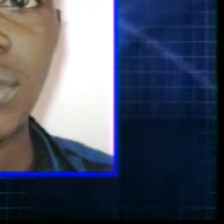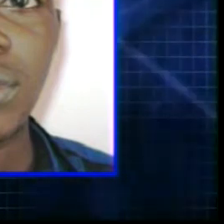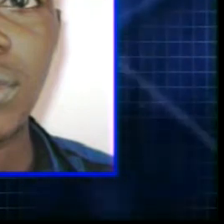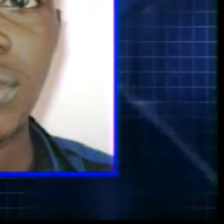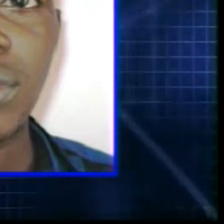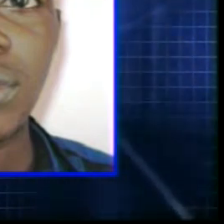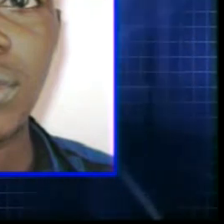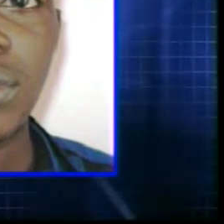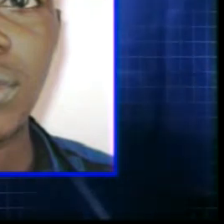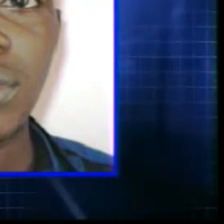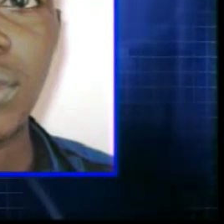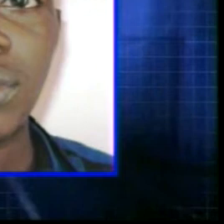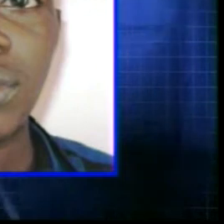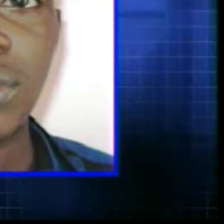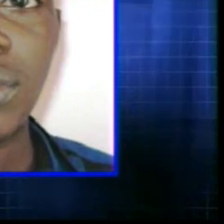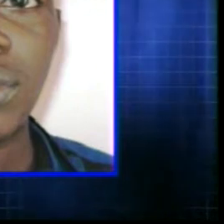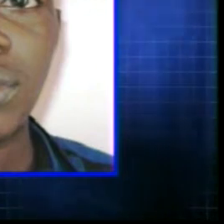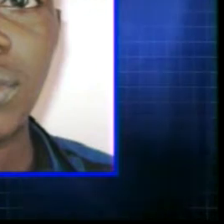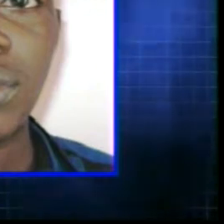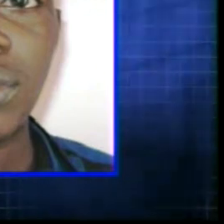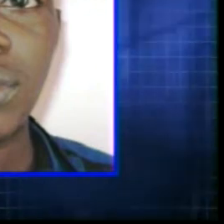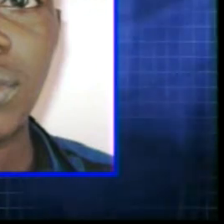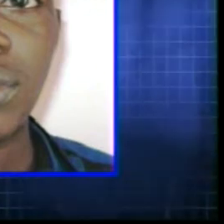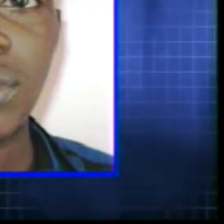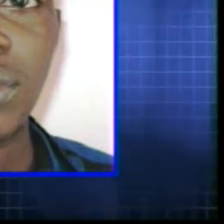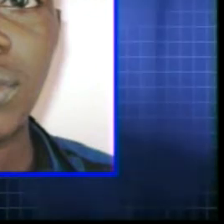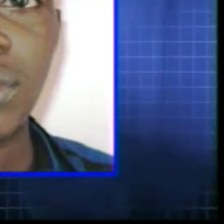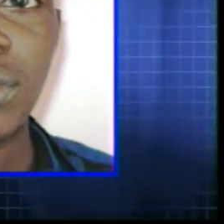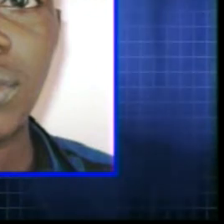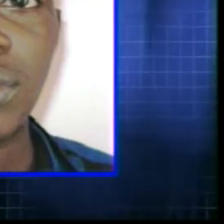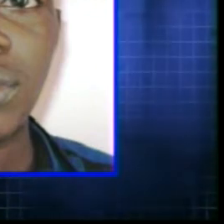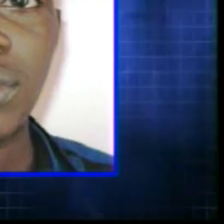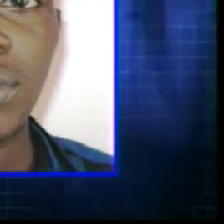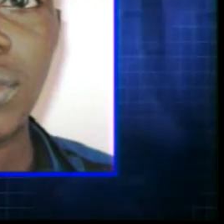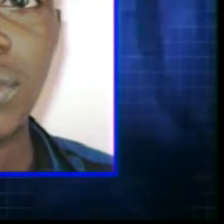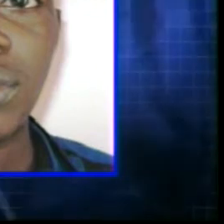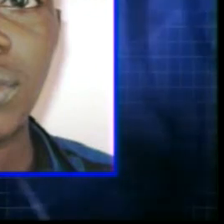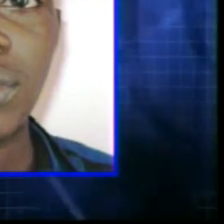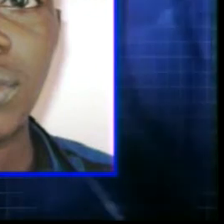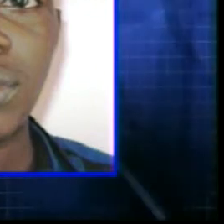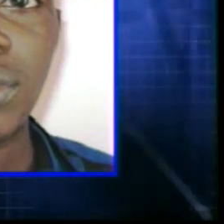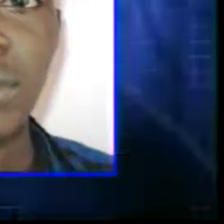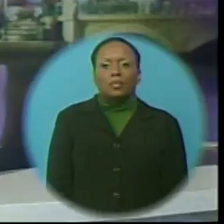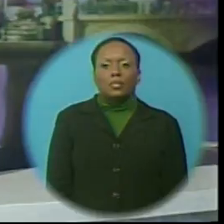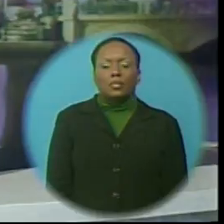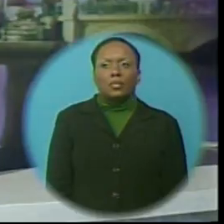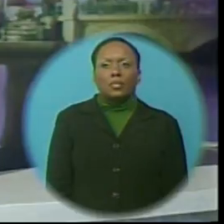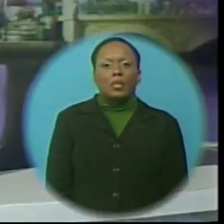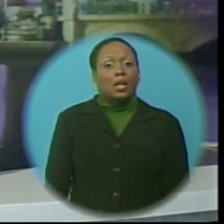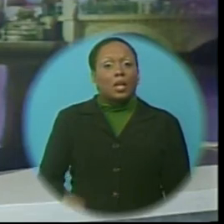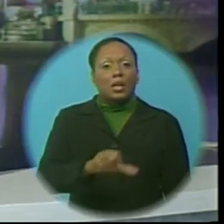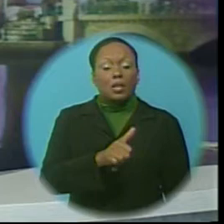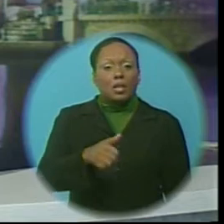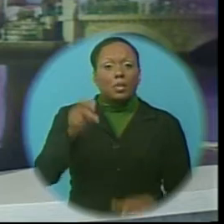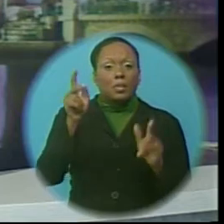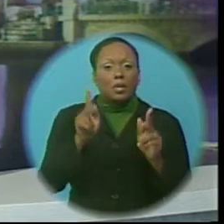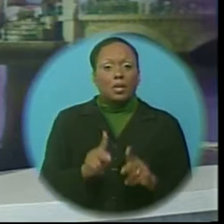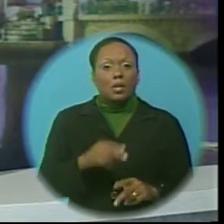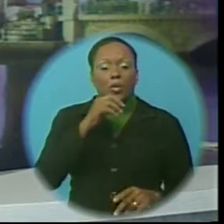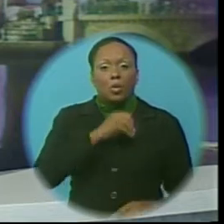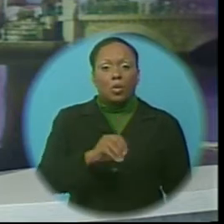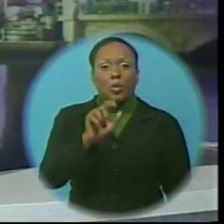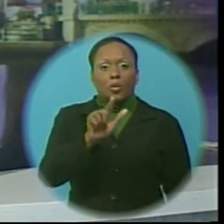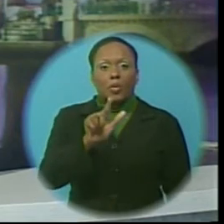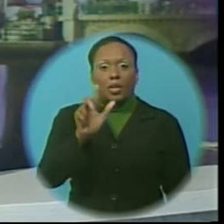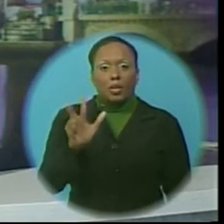reappear in court on May 21st. Callender's co-accused, 23-year-old James Jonah Josiah Sandiford of